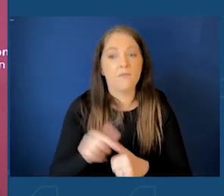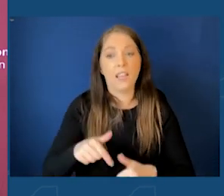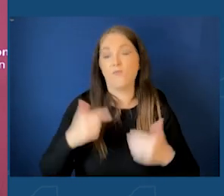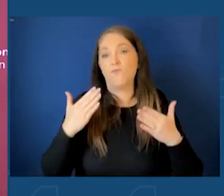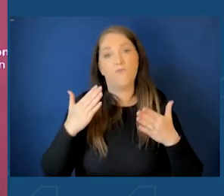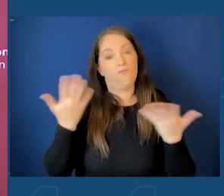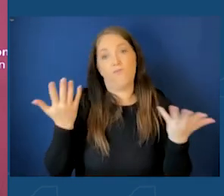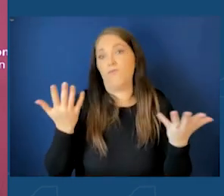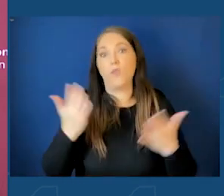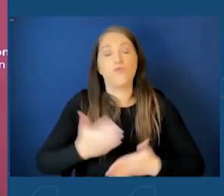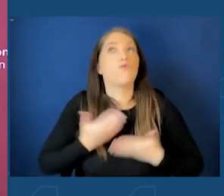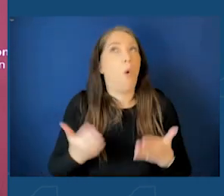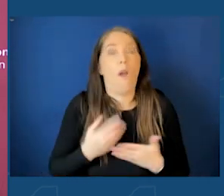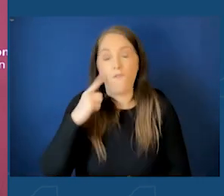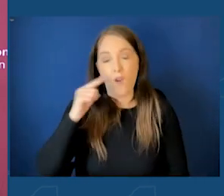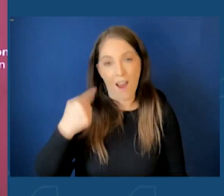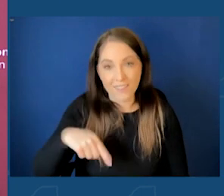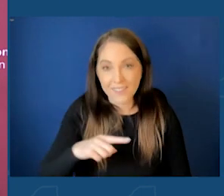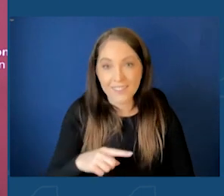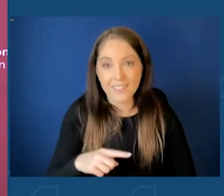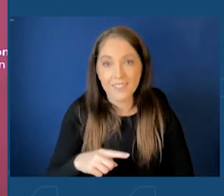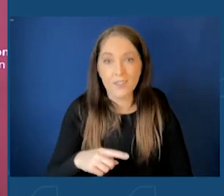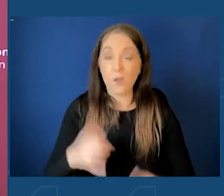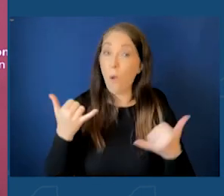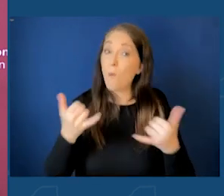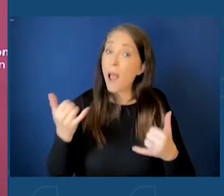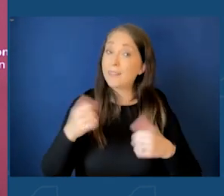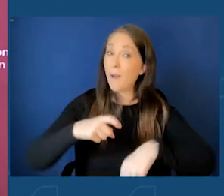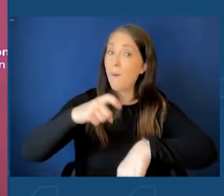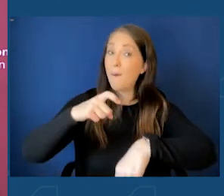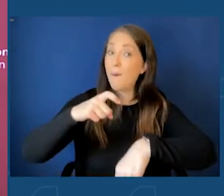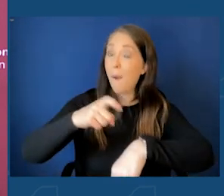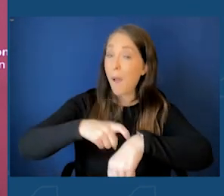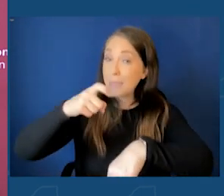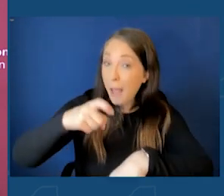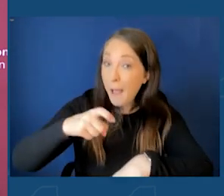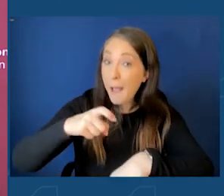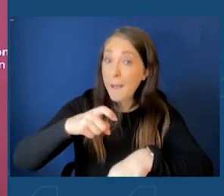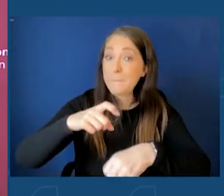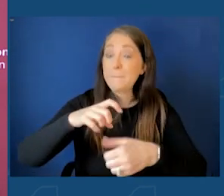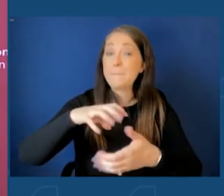schedule to be on time and within budget.